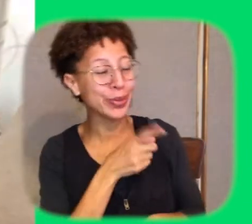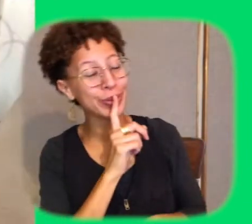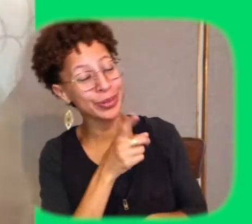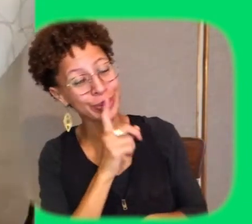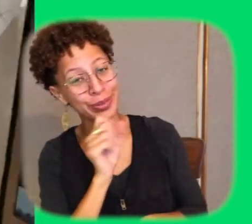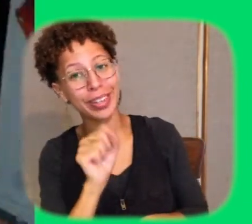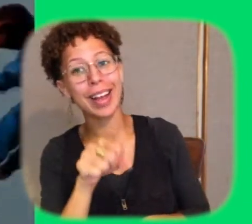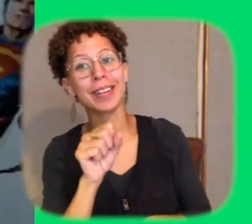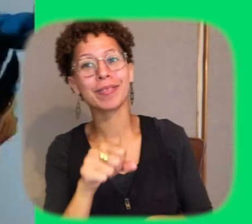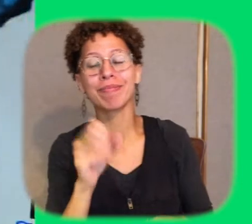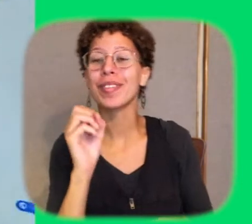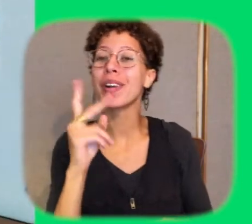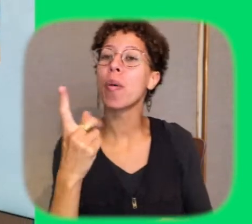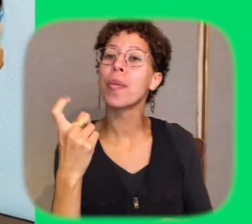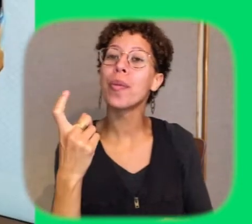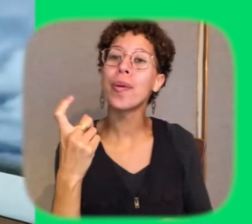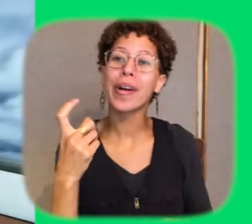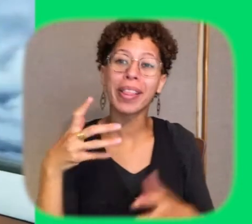show.